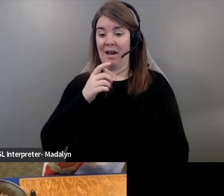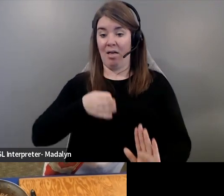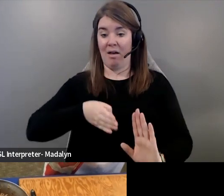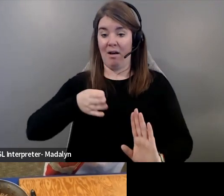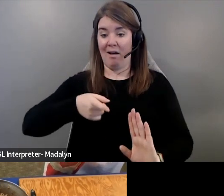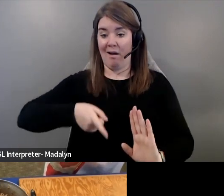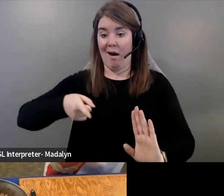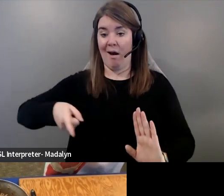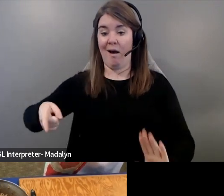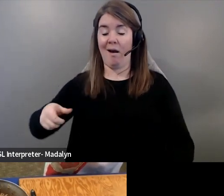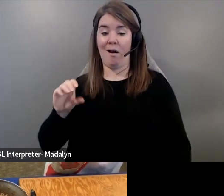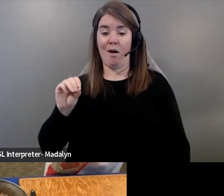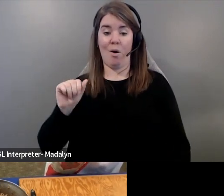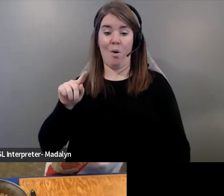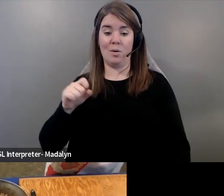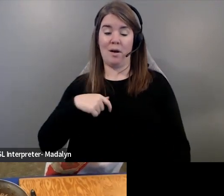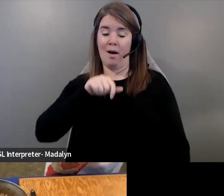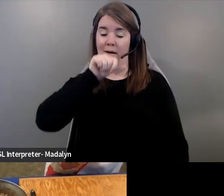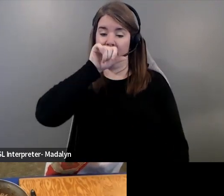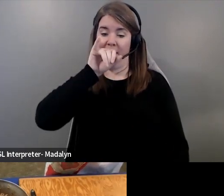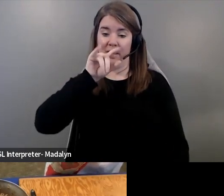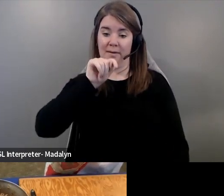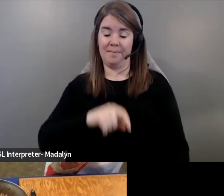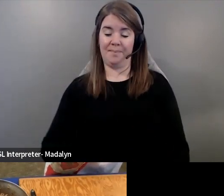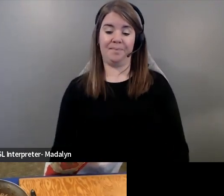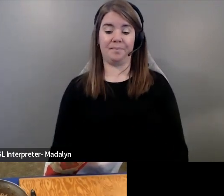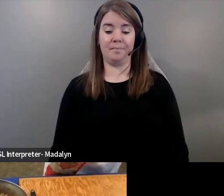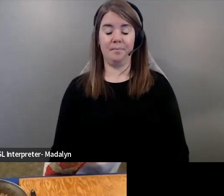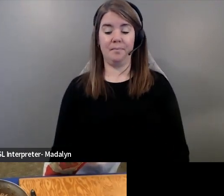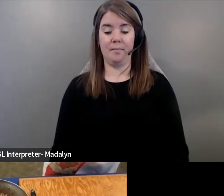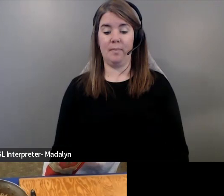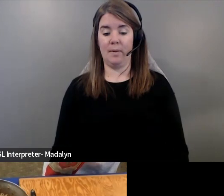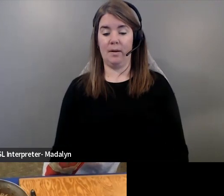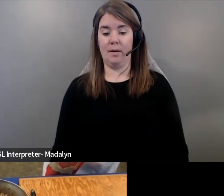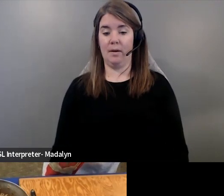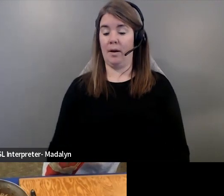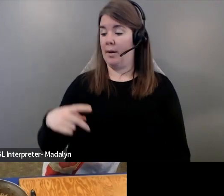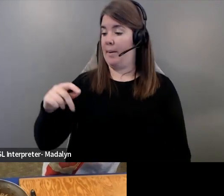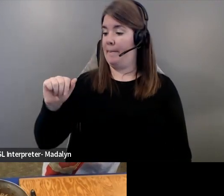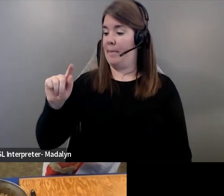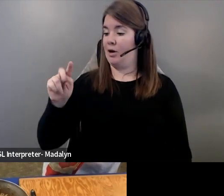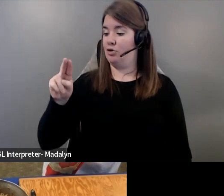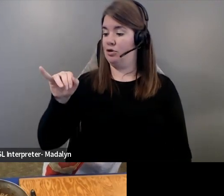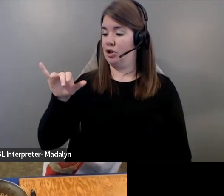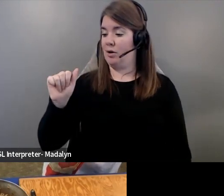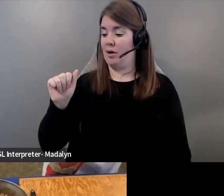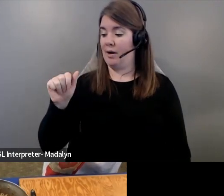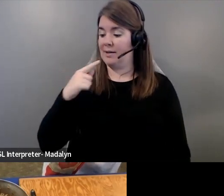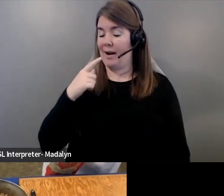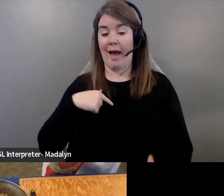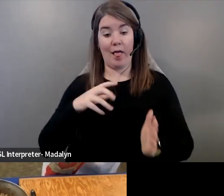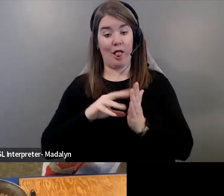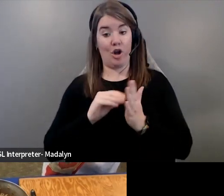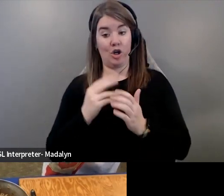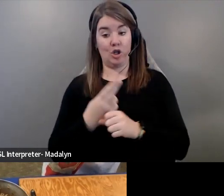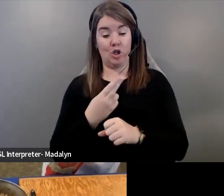Instapot. It also, Patricia McGinnis says, I learned to use Instapot because of